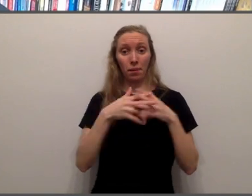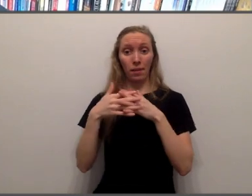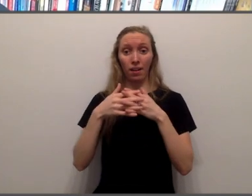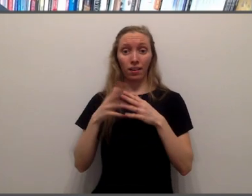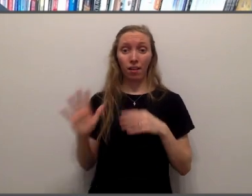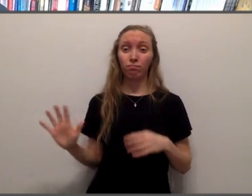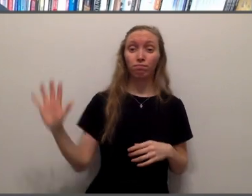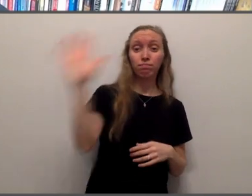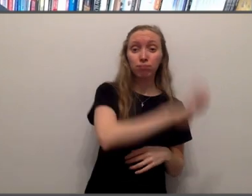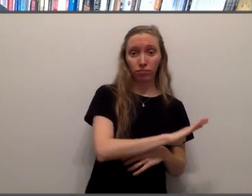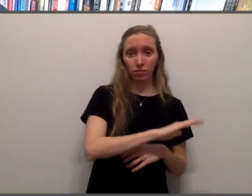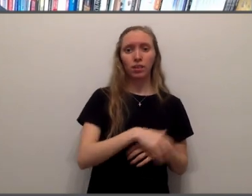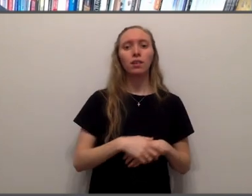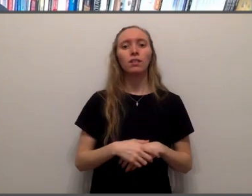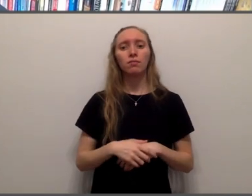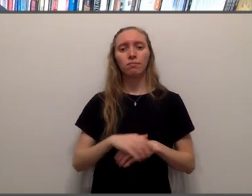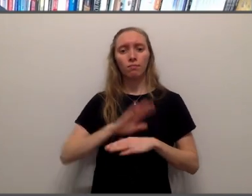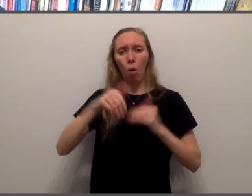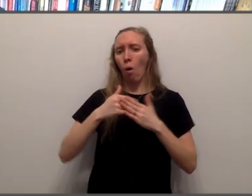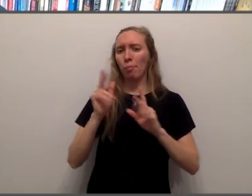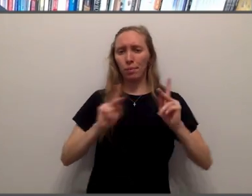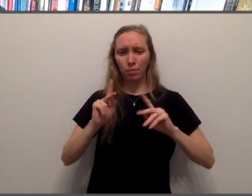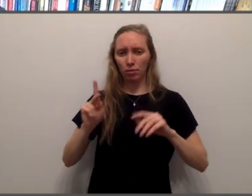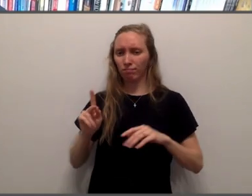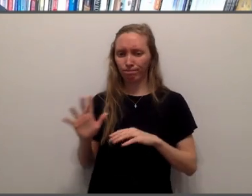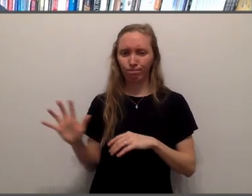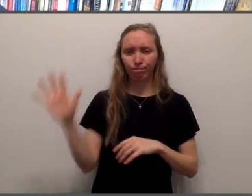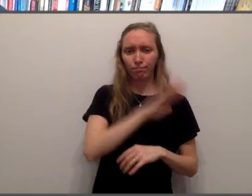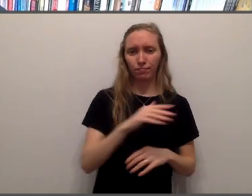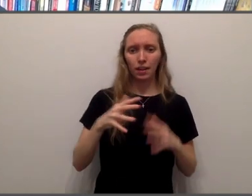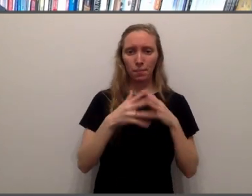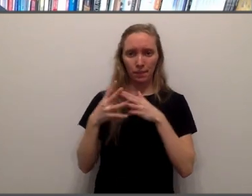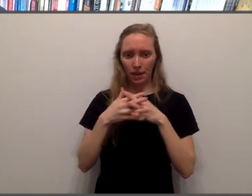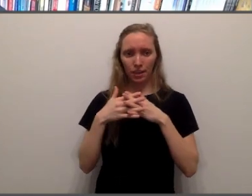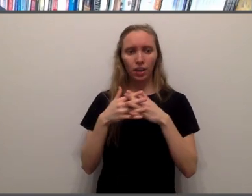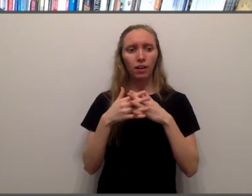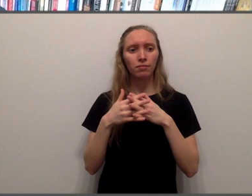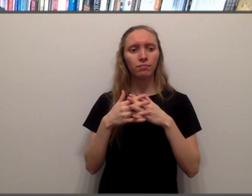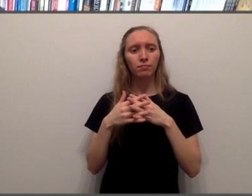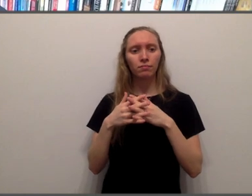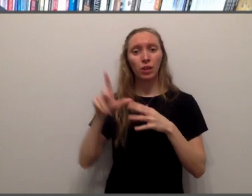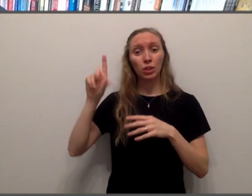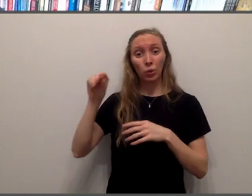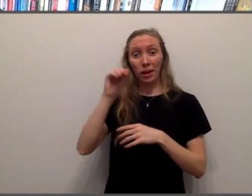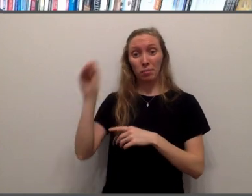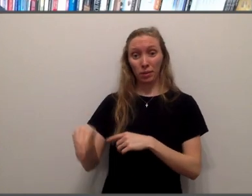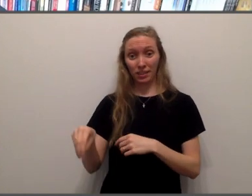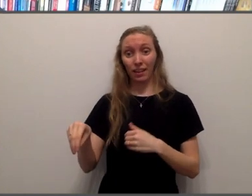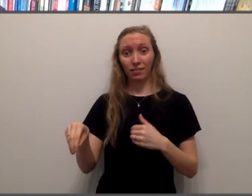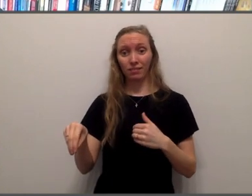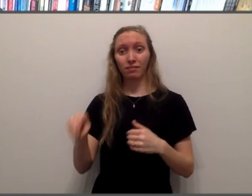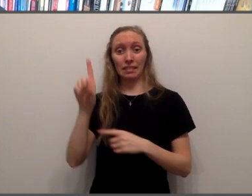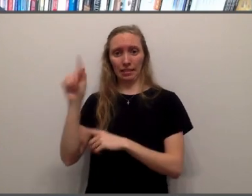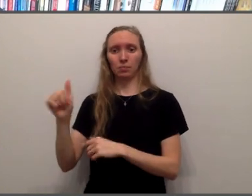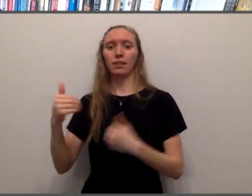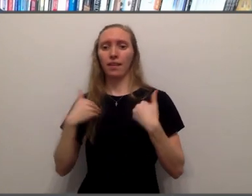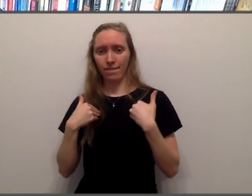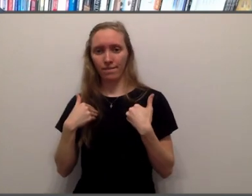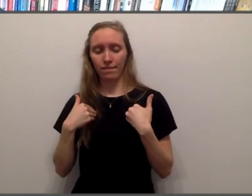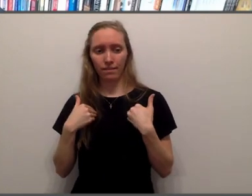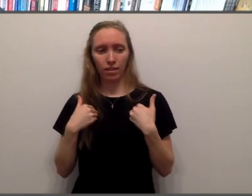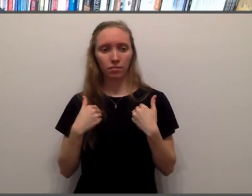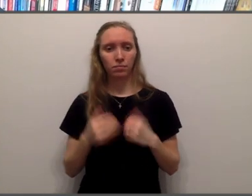as having some form of either intellectual, developmental, or physical disability, yet only 2% of